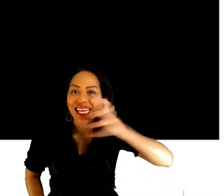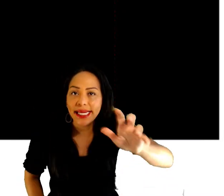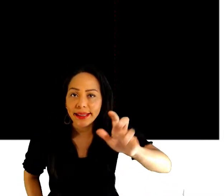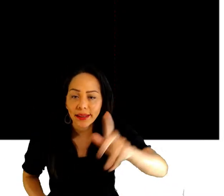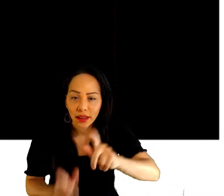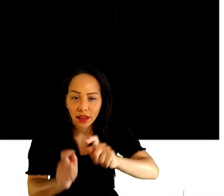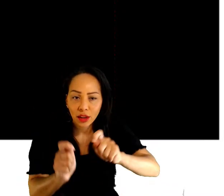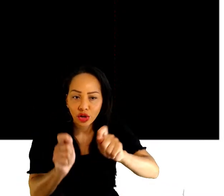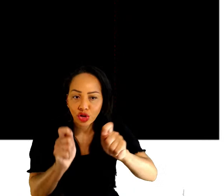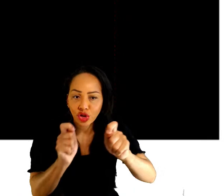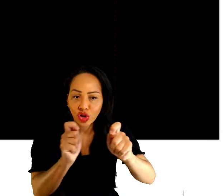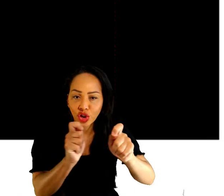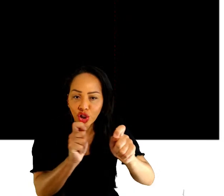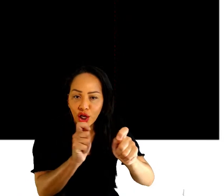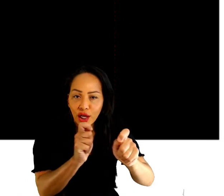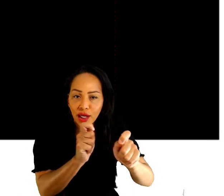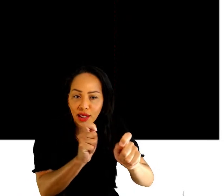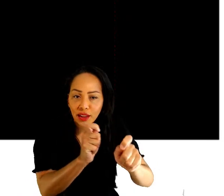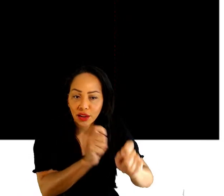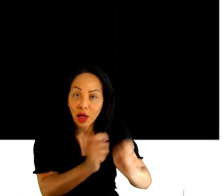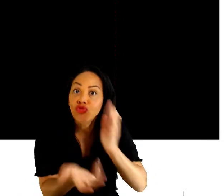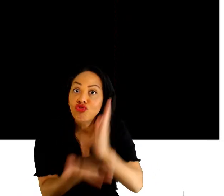in real time, is 6 minutes.